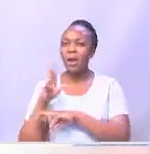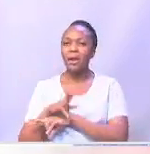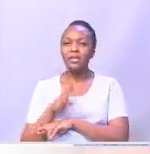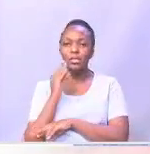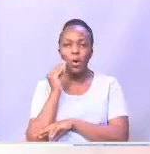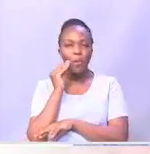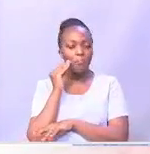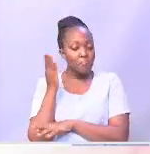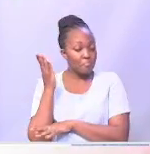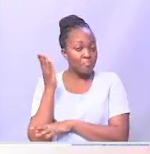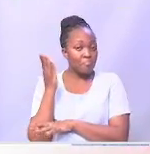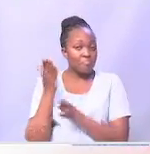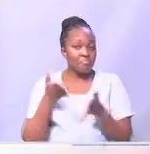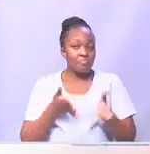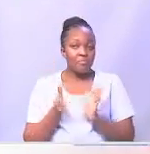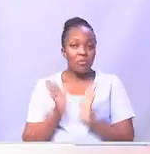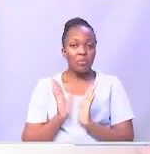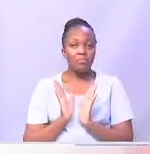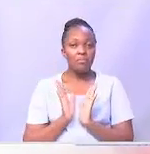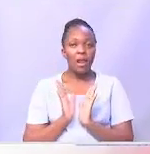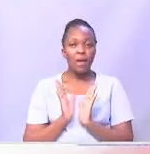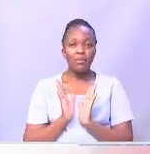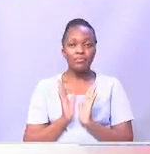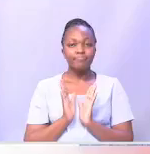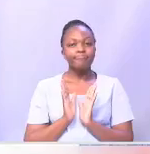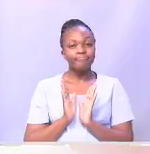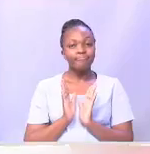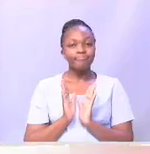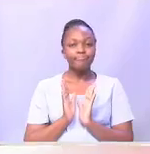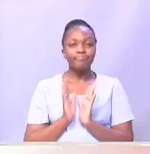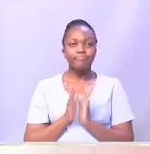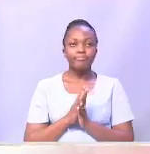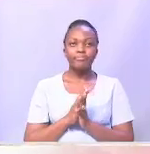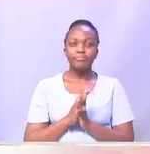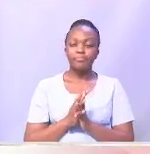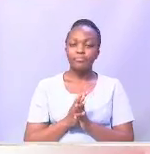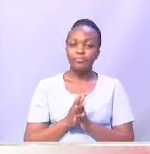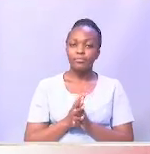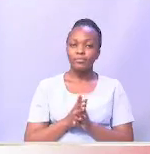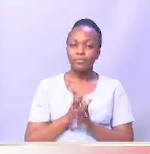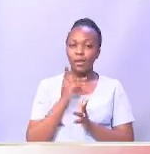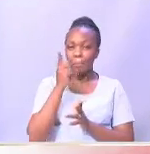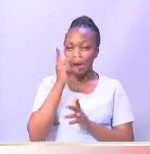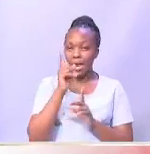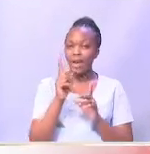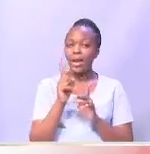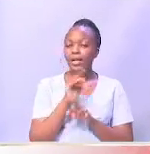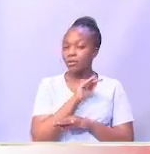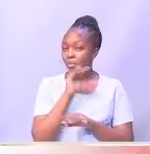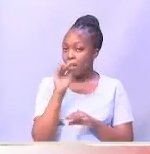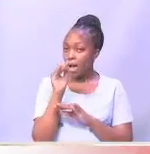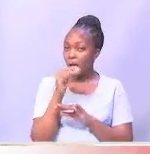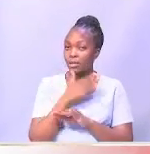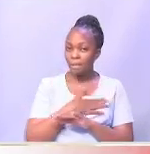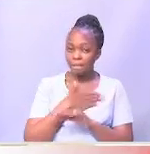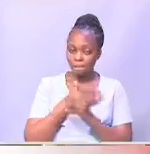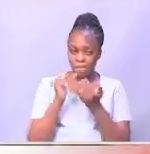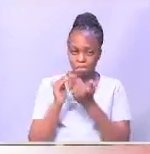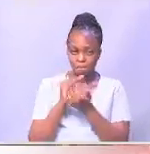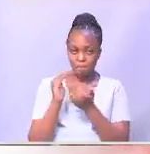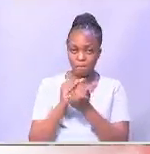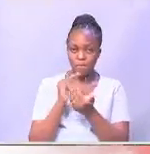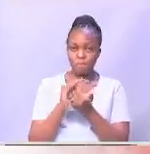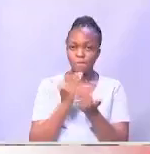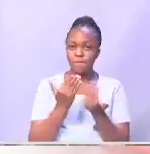parents to take exams from home, let him go. Parents and guardians have been urged to be on the lookout for their children's